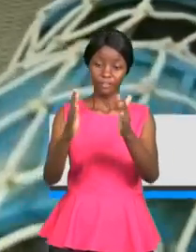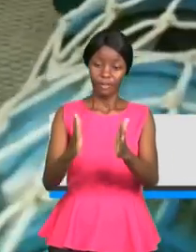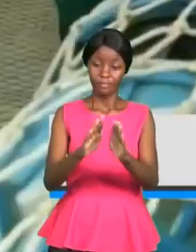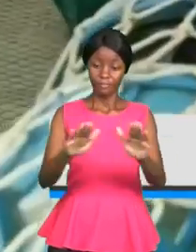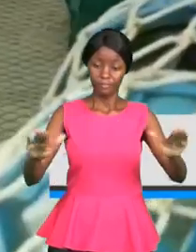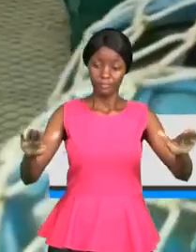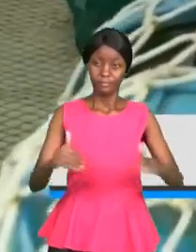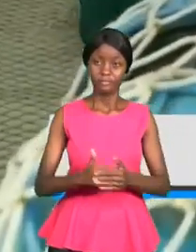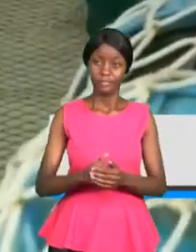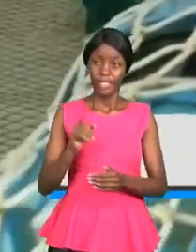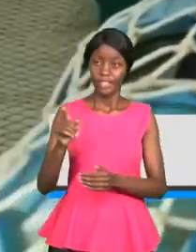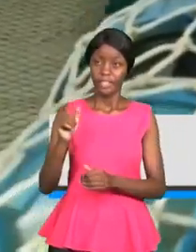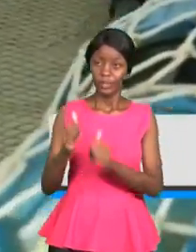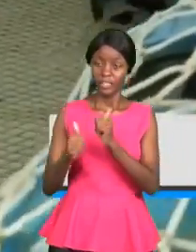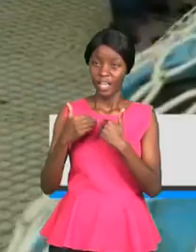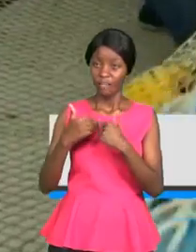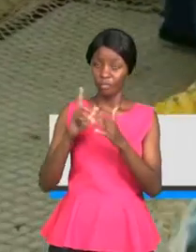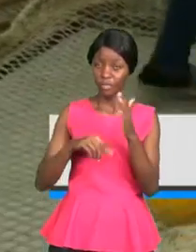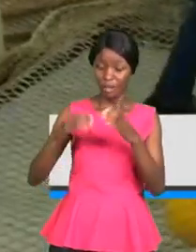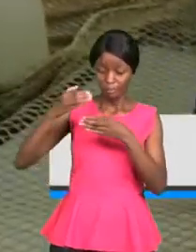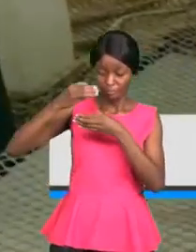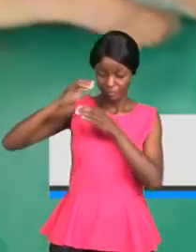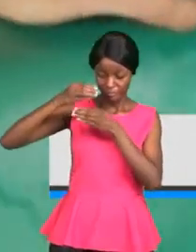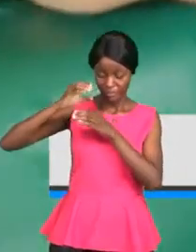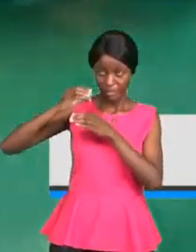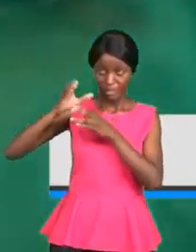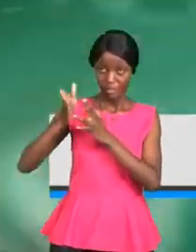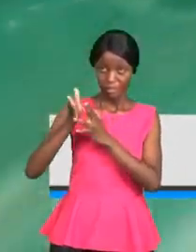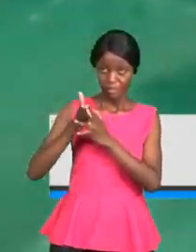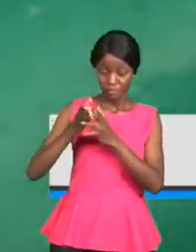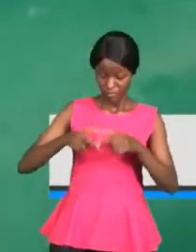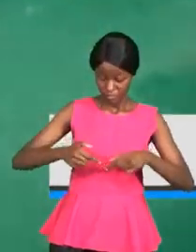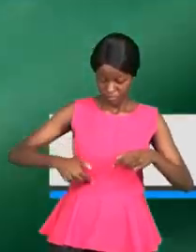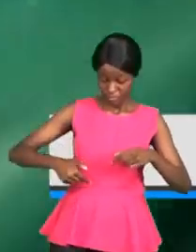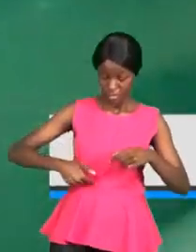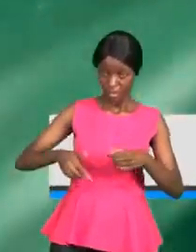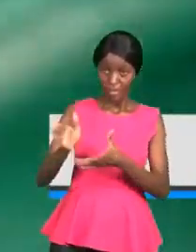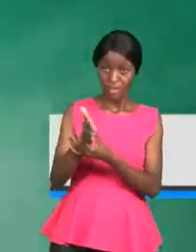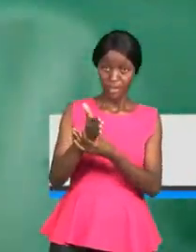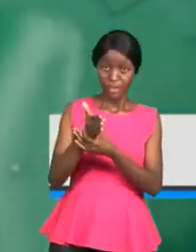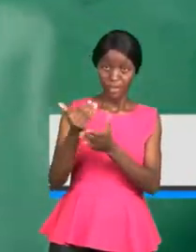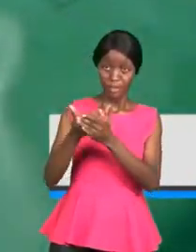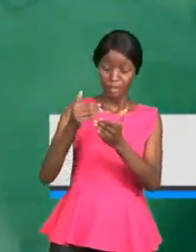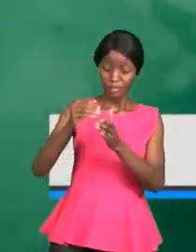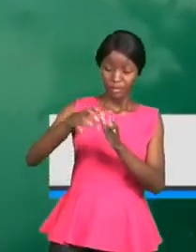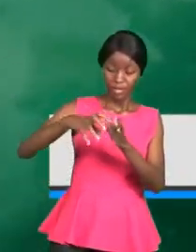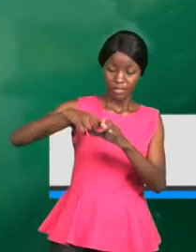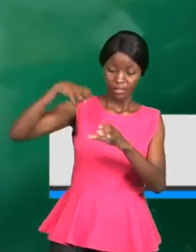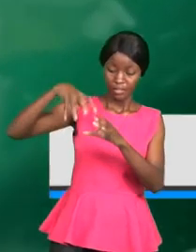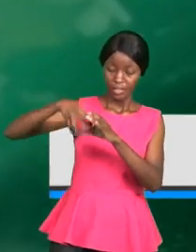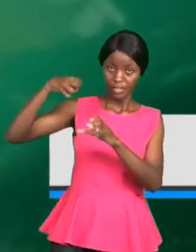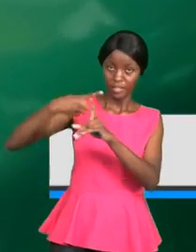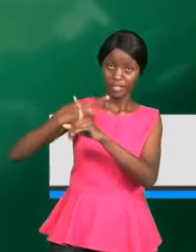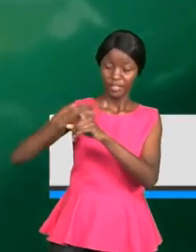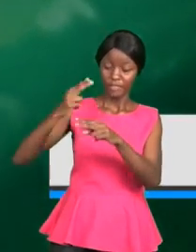Jerome Bastide slides an ultrasound wand over the sturgeon's underbelly before a swift biopsy extracts a dozen eggs and